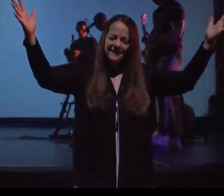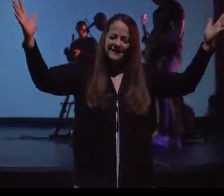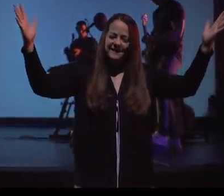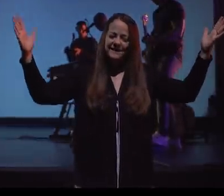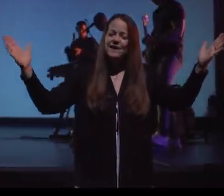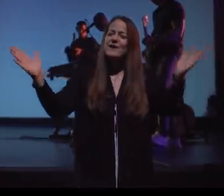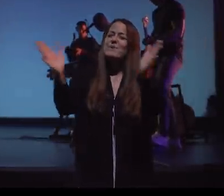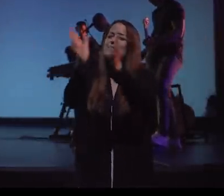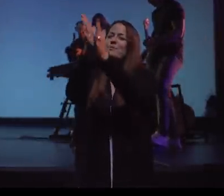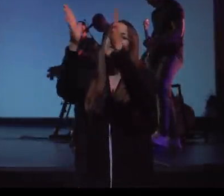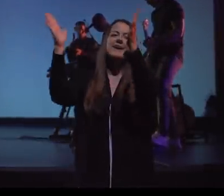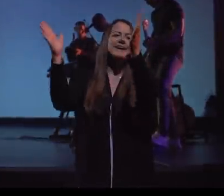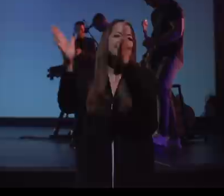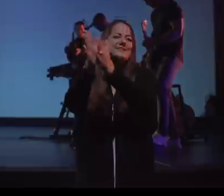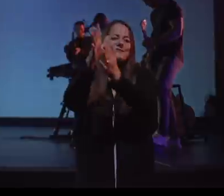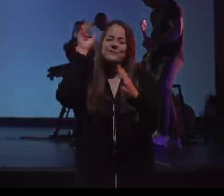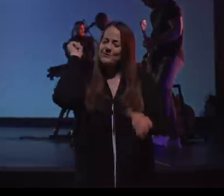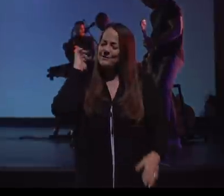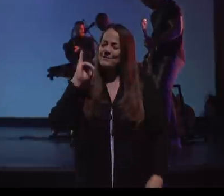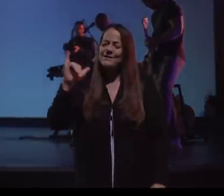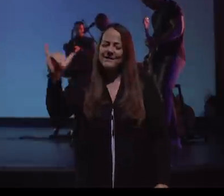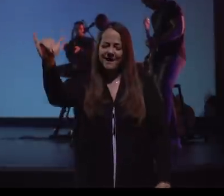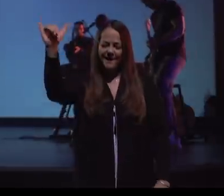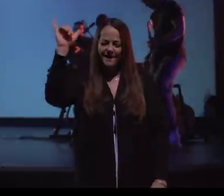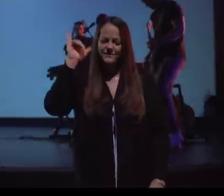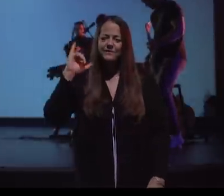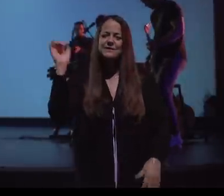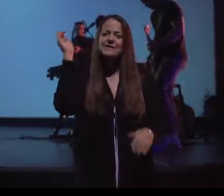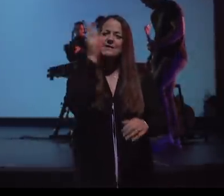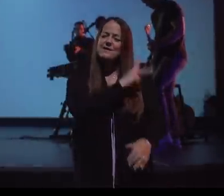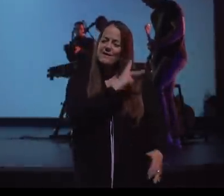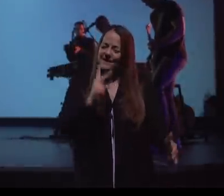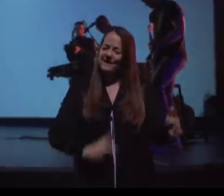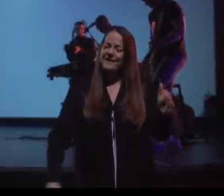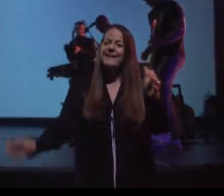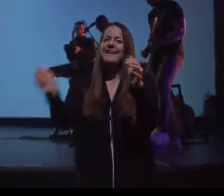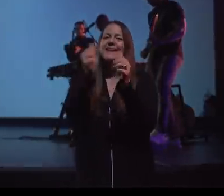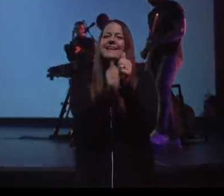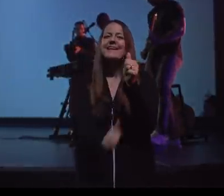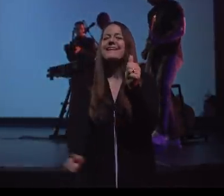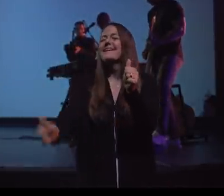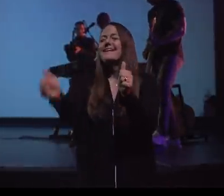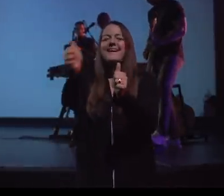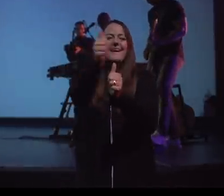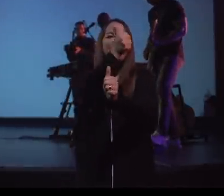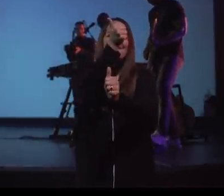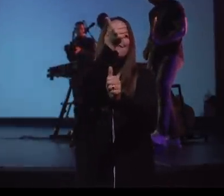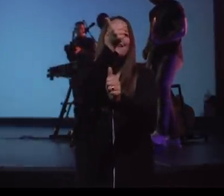To the King.